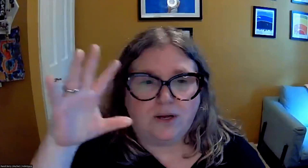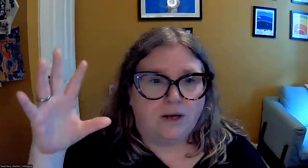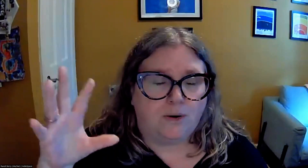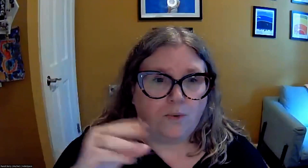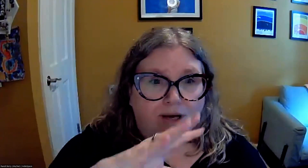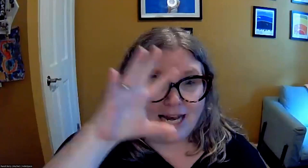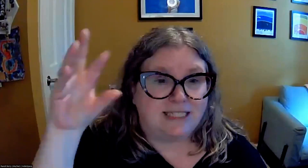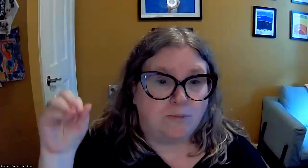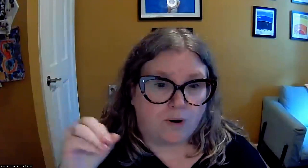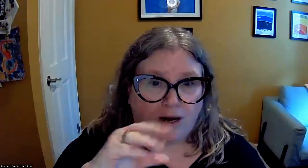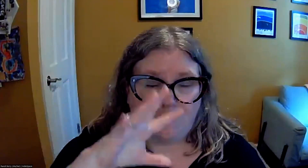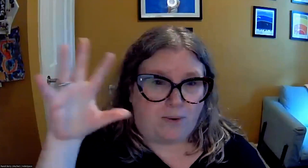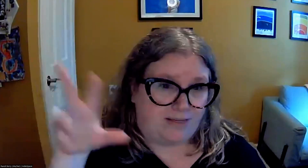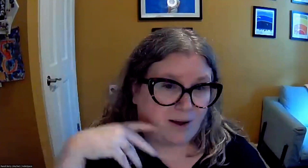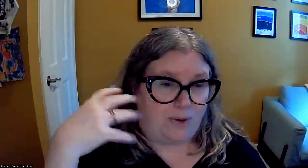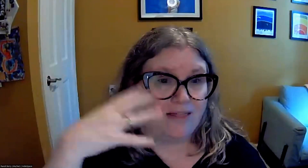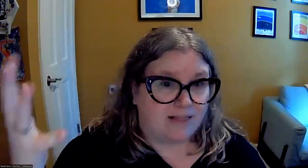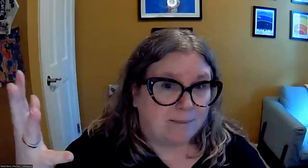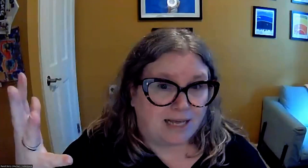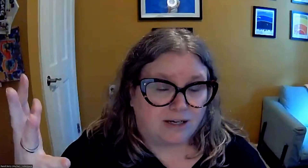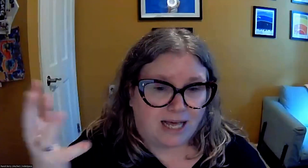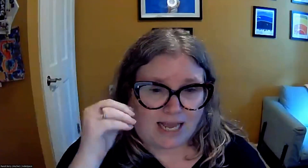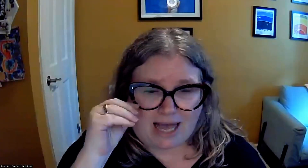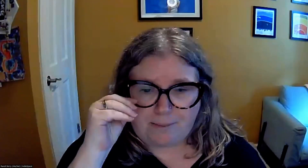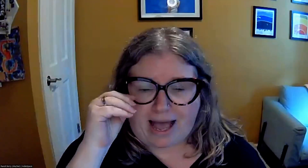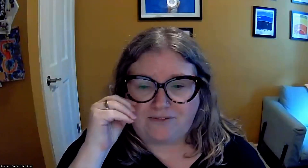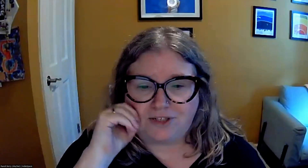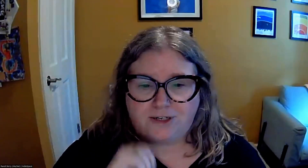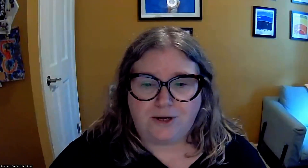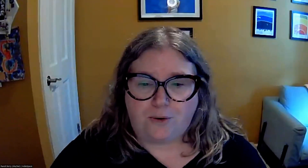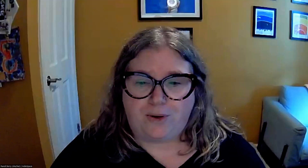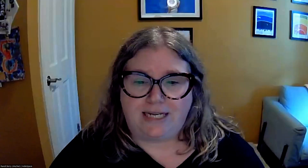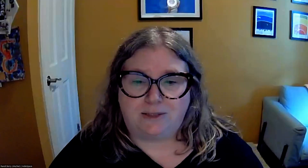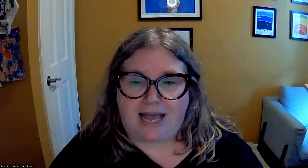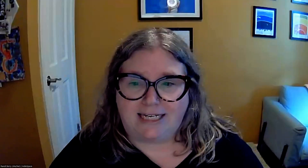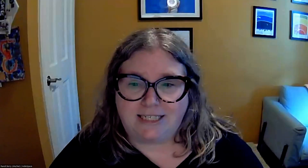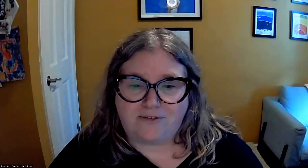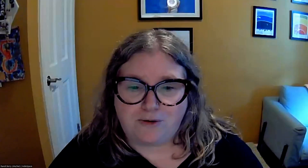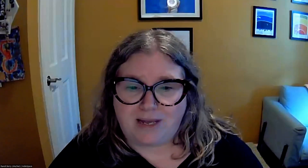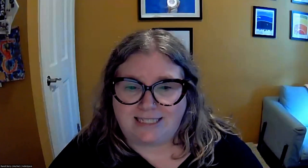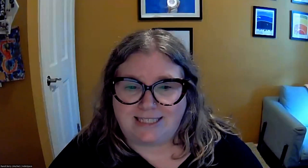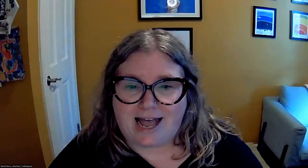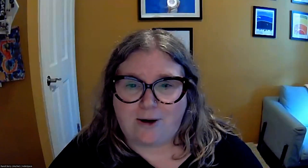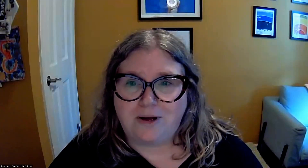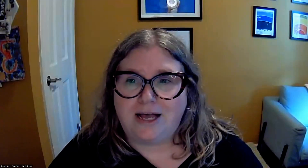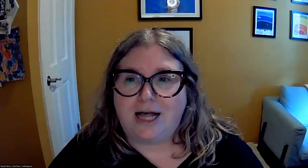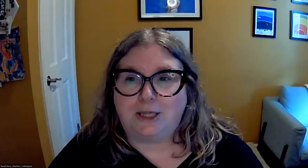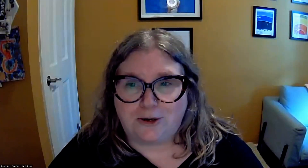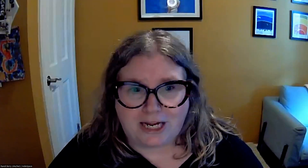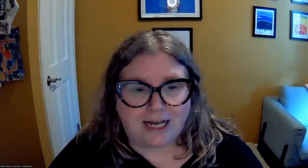So we'll get into more about what that we think that might look like after we spend a few minutes